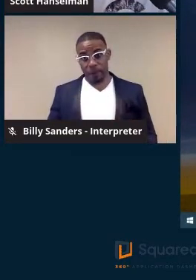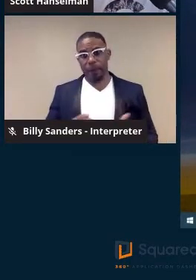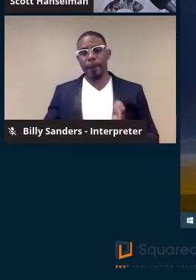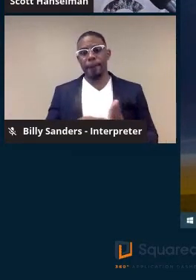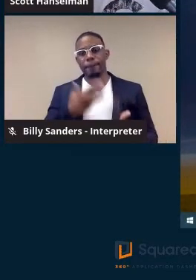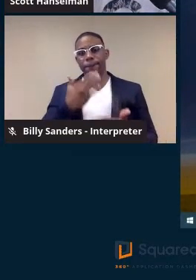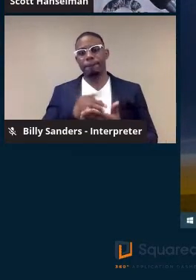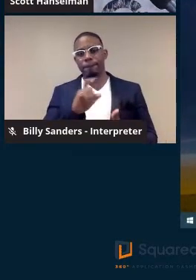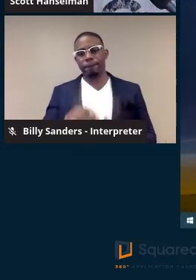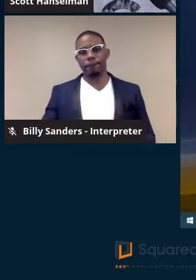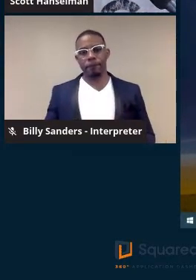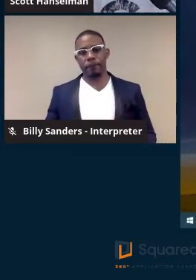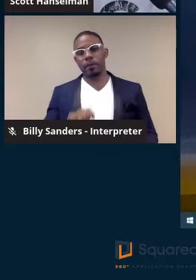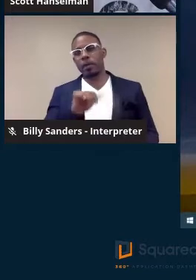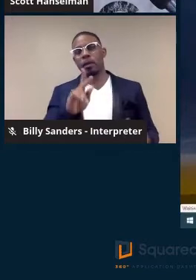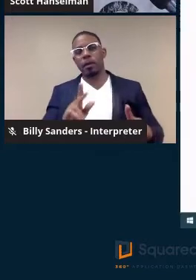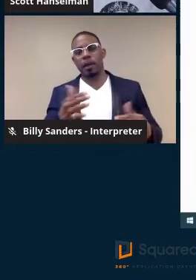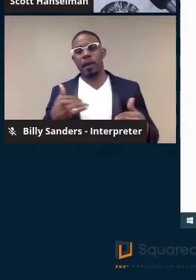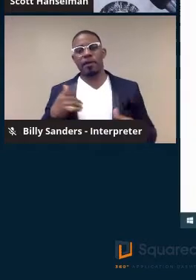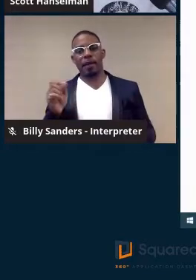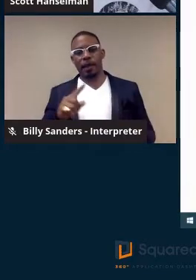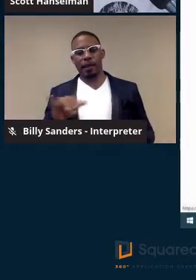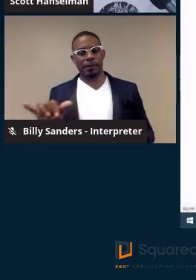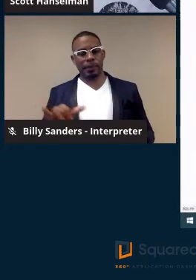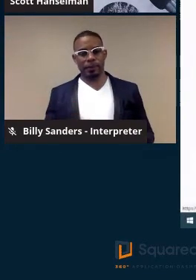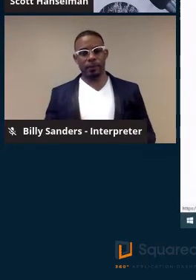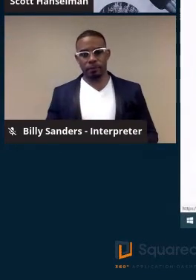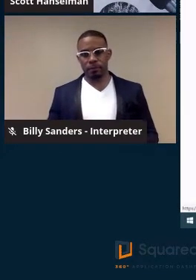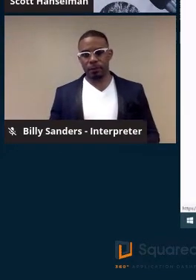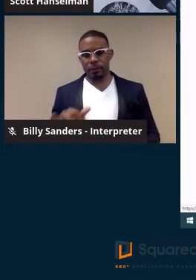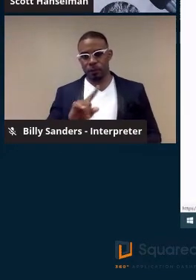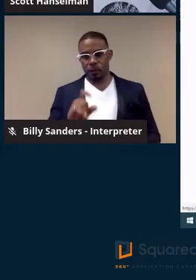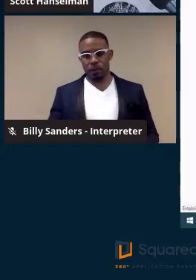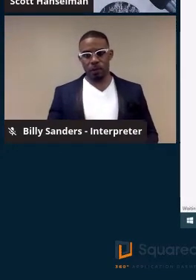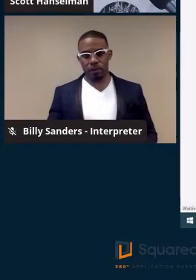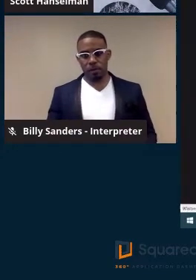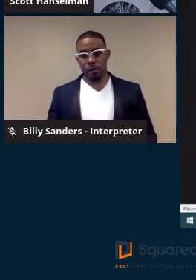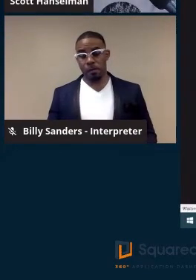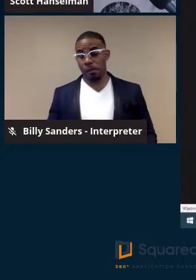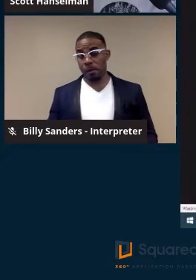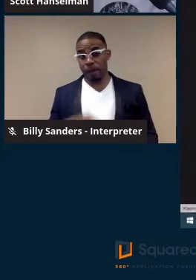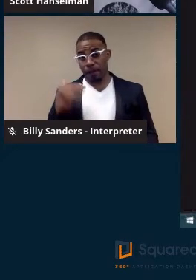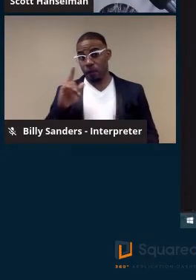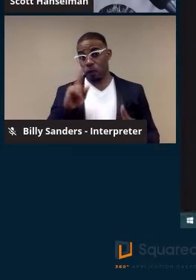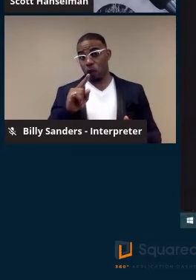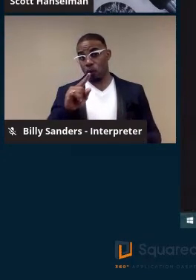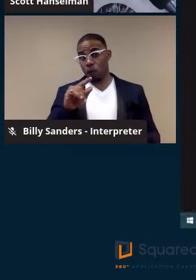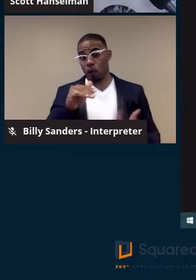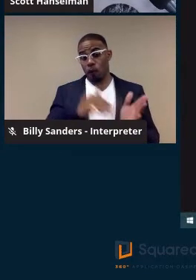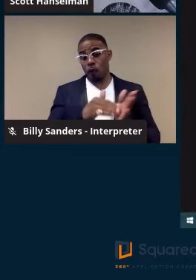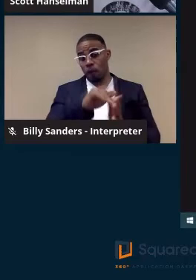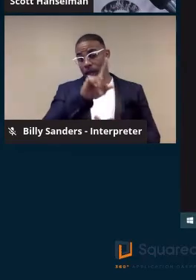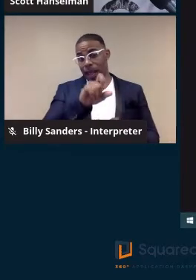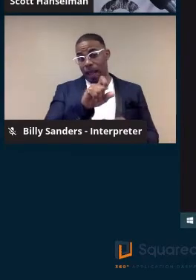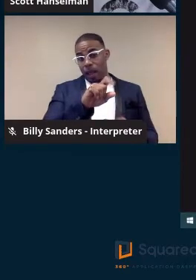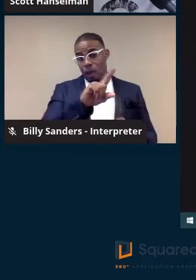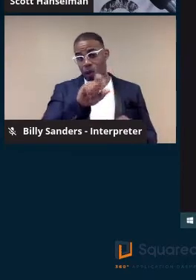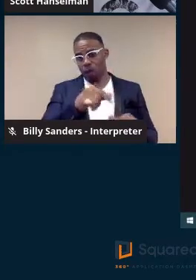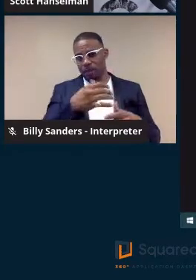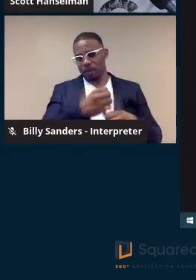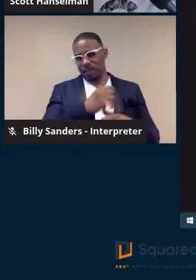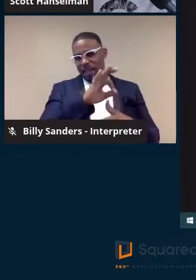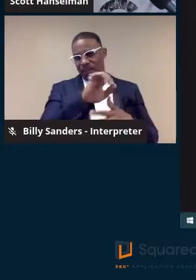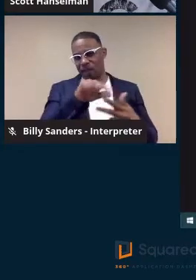good question because other people have asked the same question. If you go to the frequently asked questions for Front